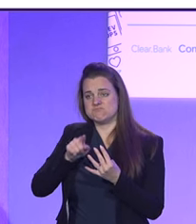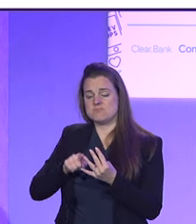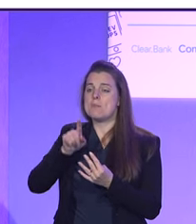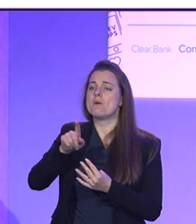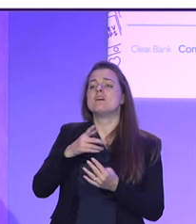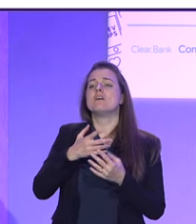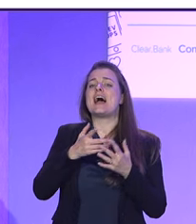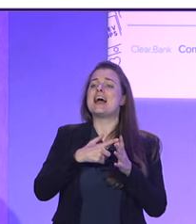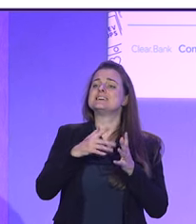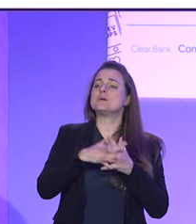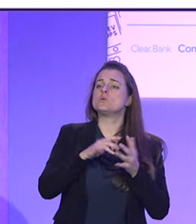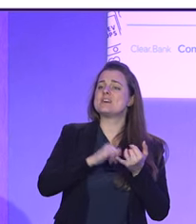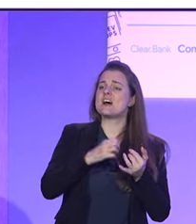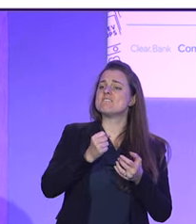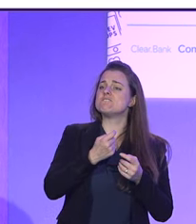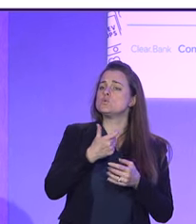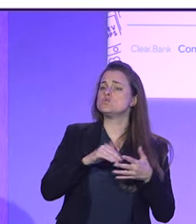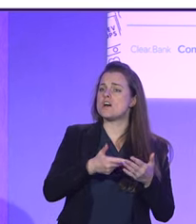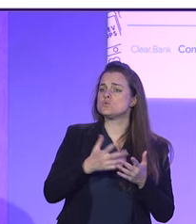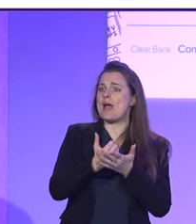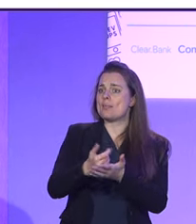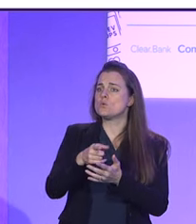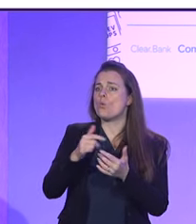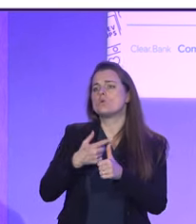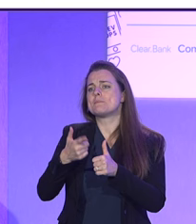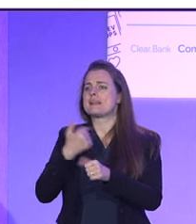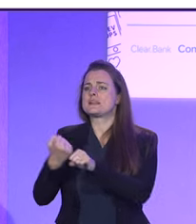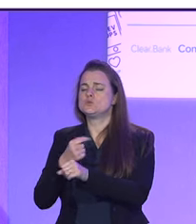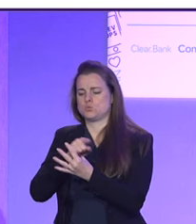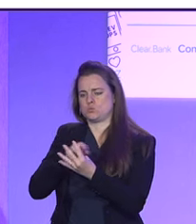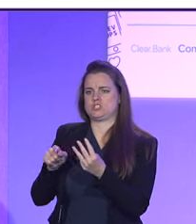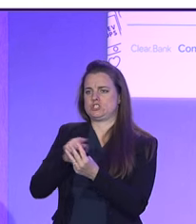you to do this automatically. There is a service called S3